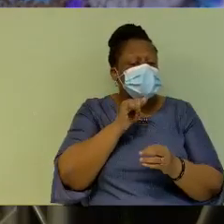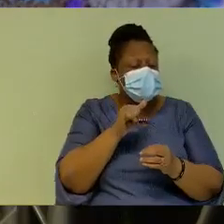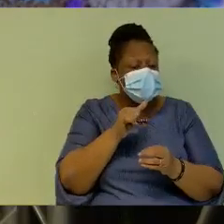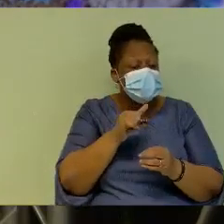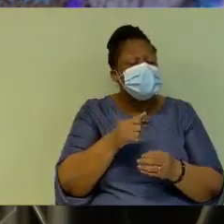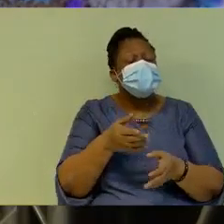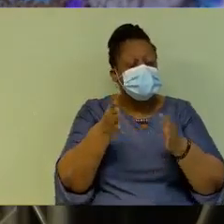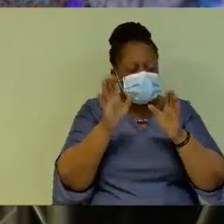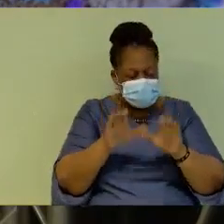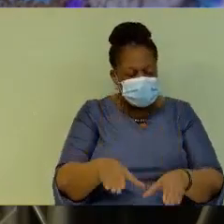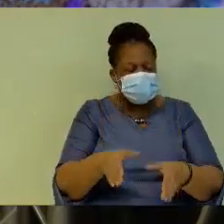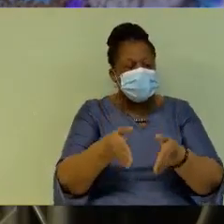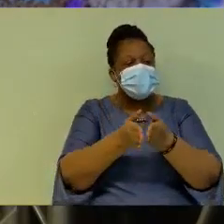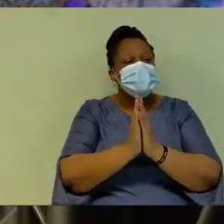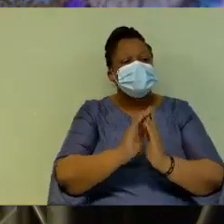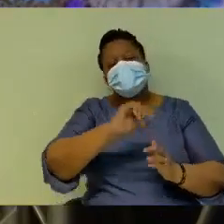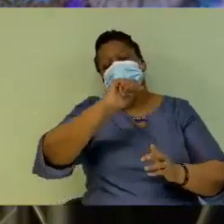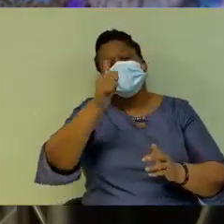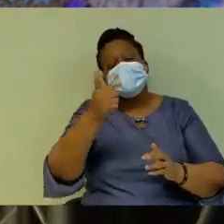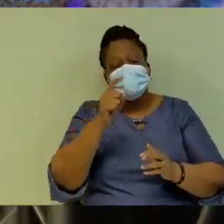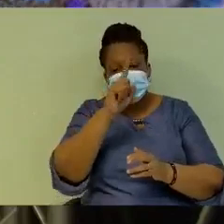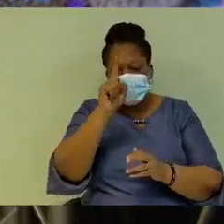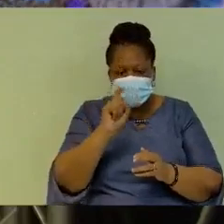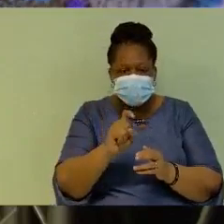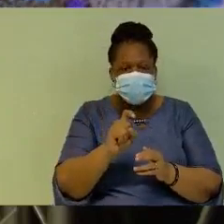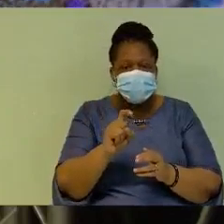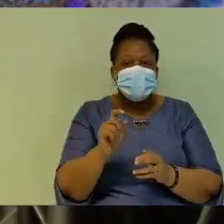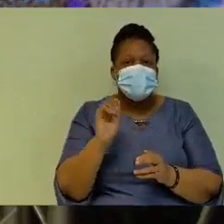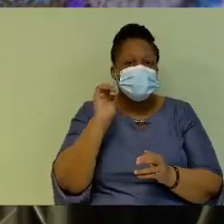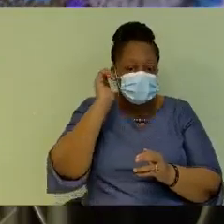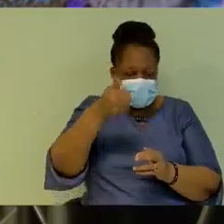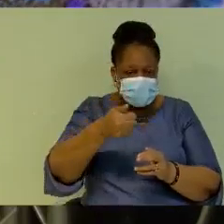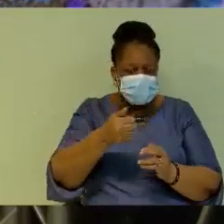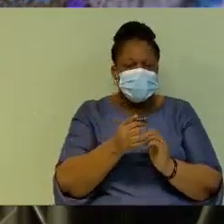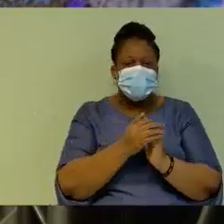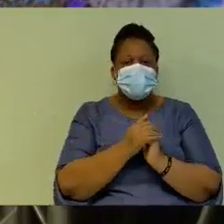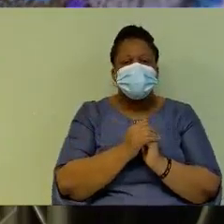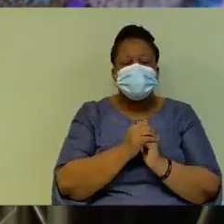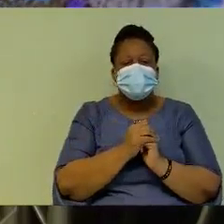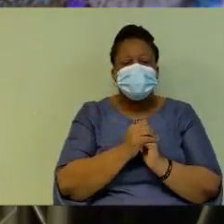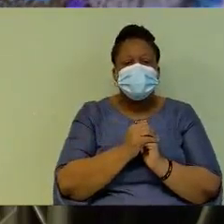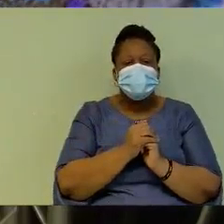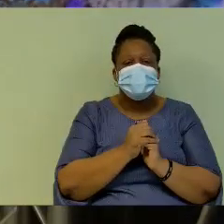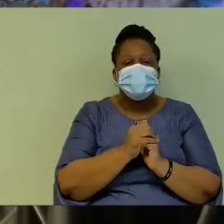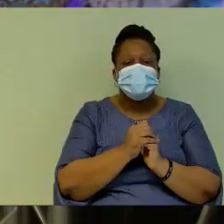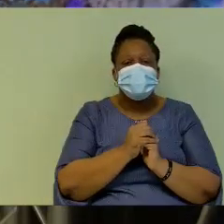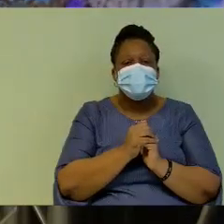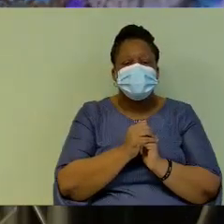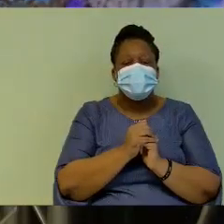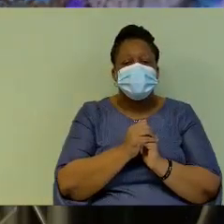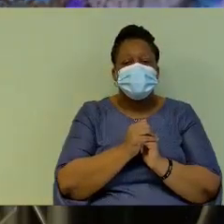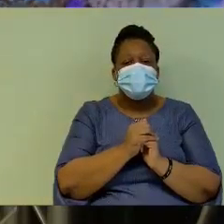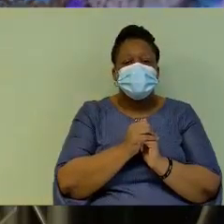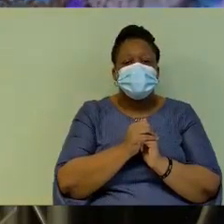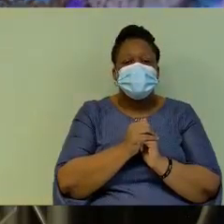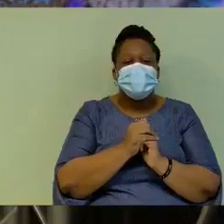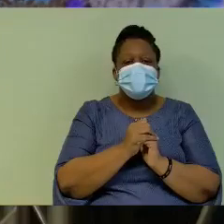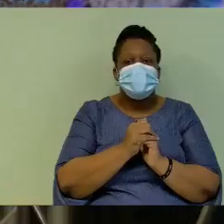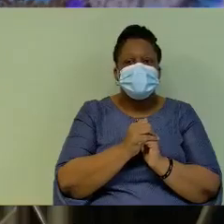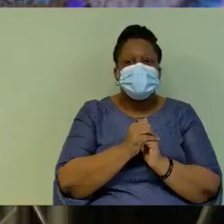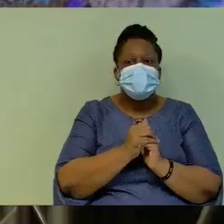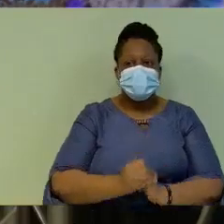you can always ask a follow-up question on tomorrow's daily briefing.